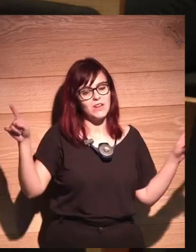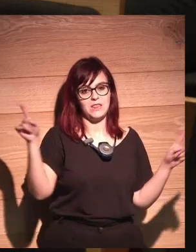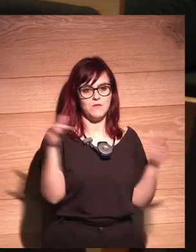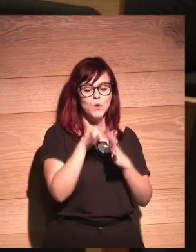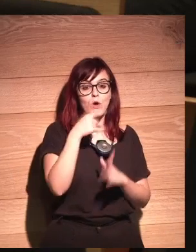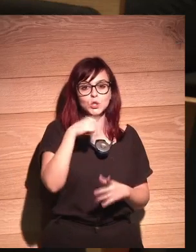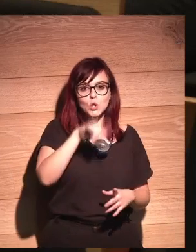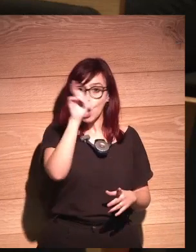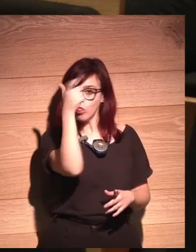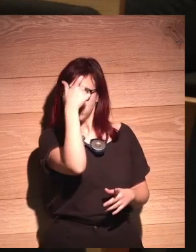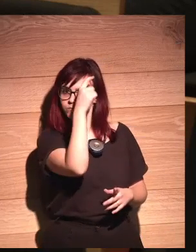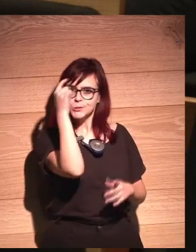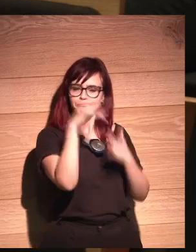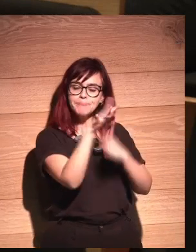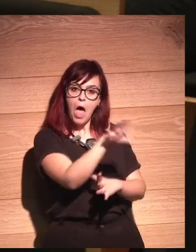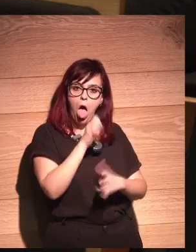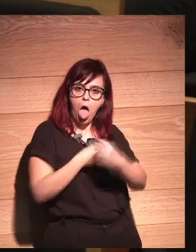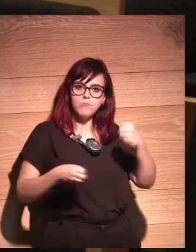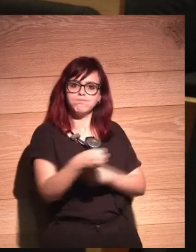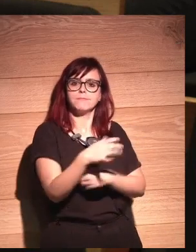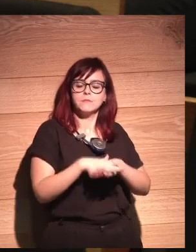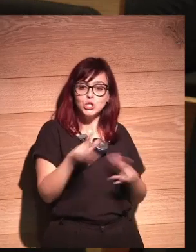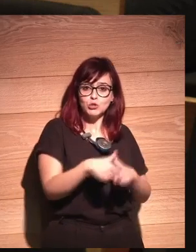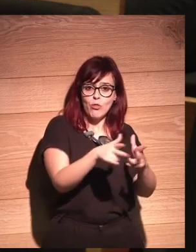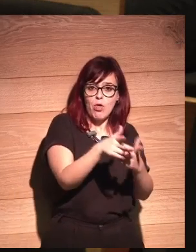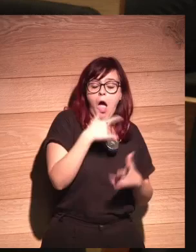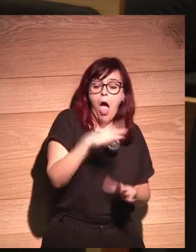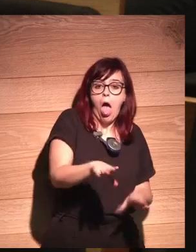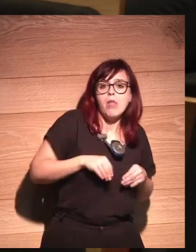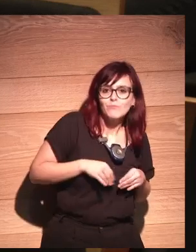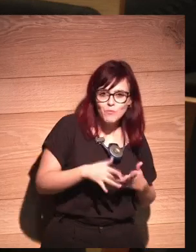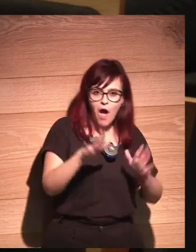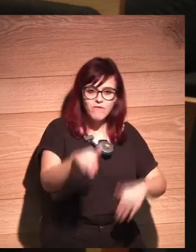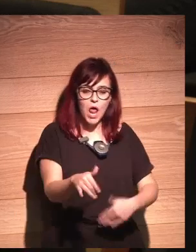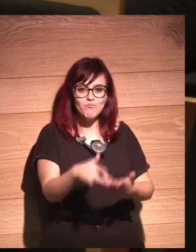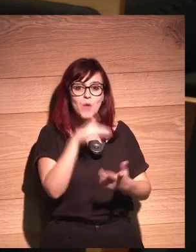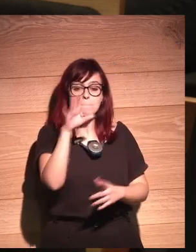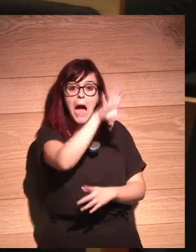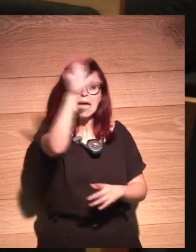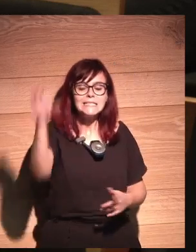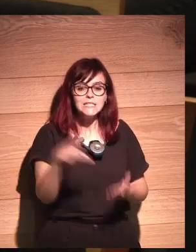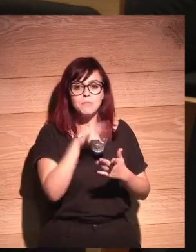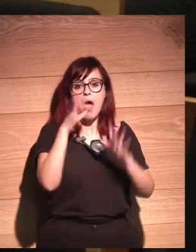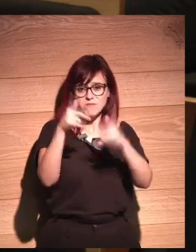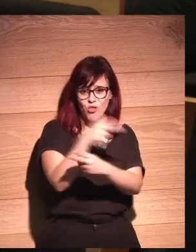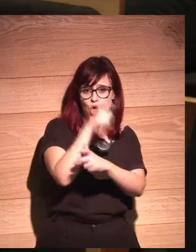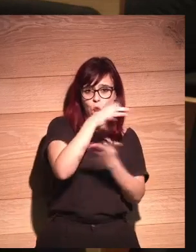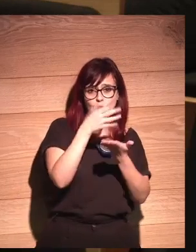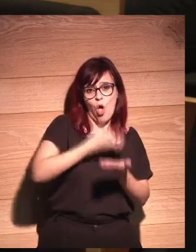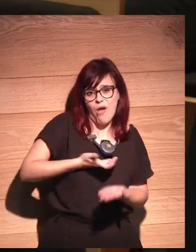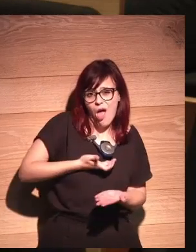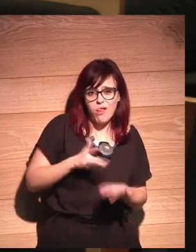different concepts that we are able to assume, and we assume ones or others, and the society ends up demanding